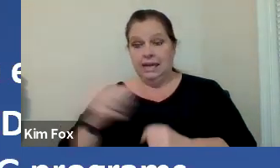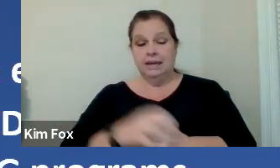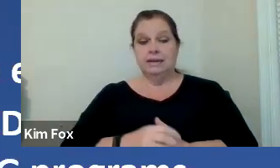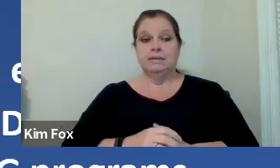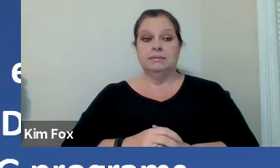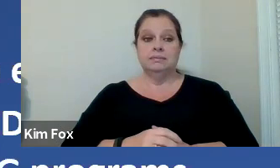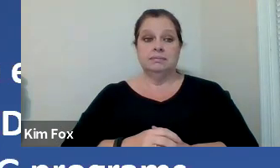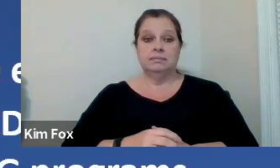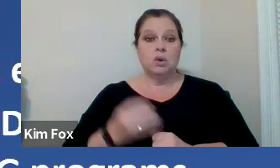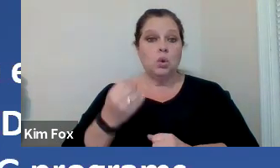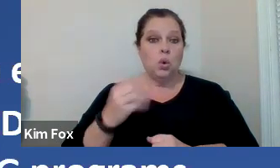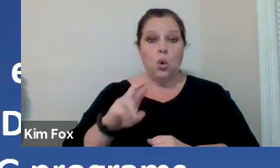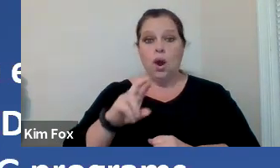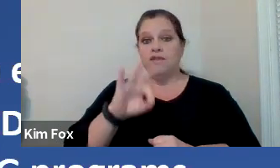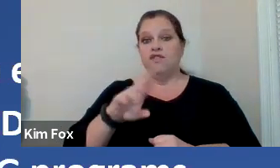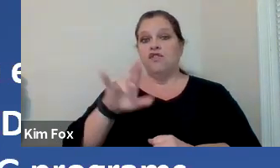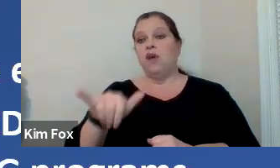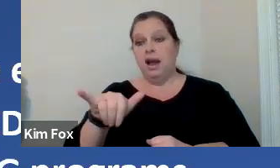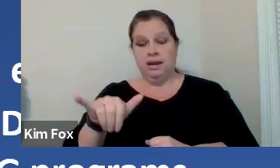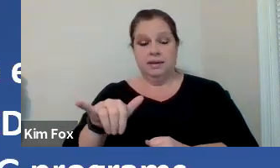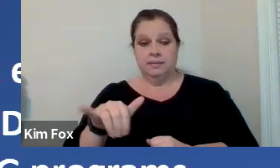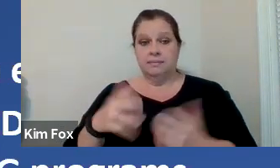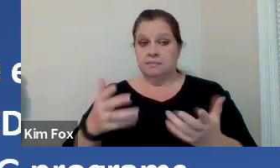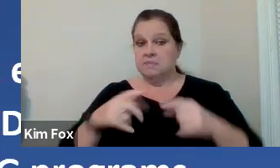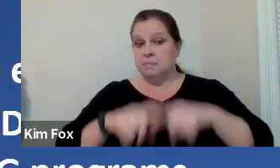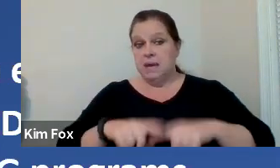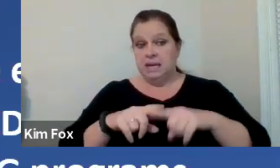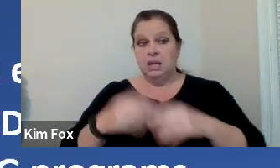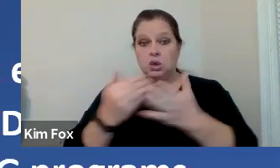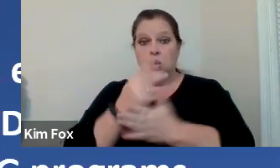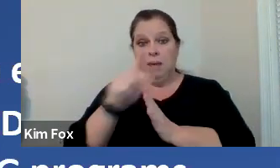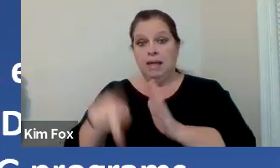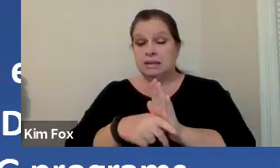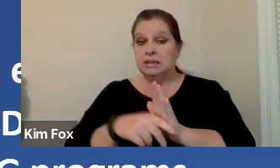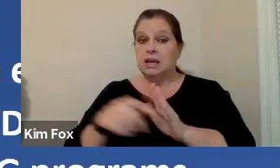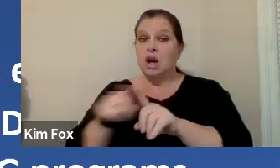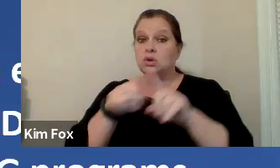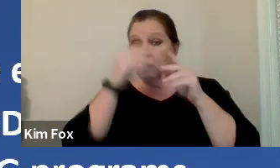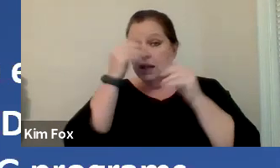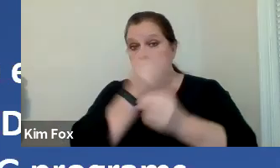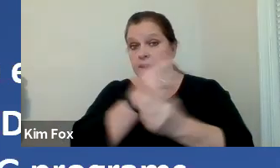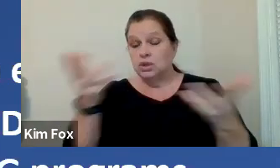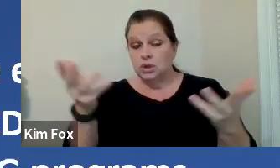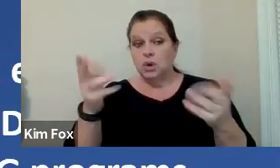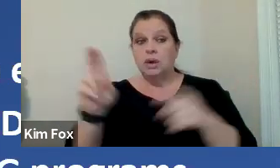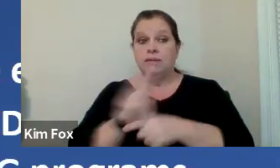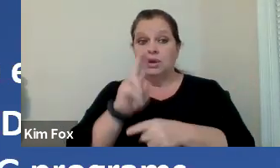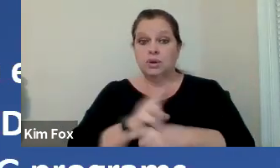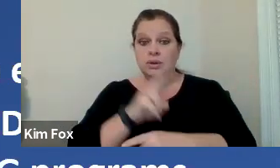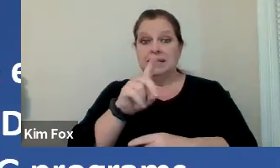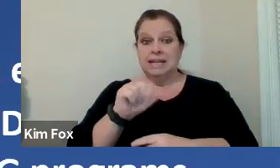and or if you're a FRI participant. And based on the new policy, I do want to also let you know, if you use DA